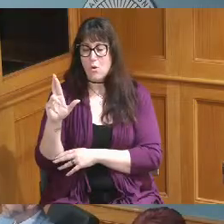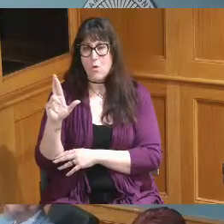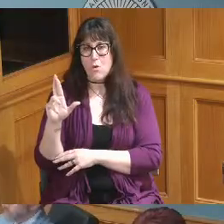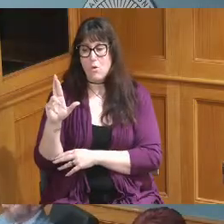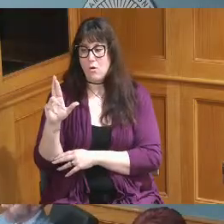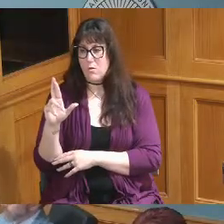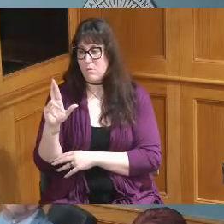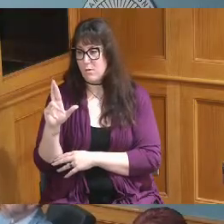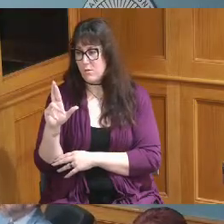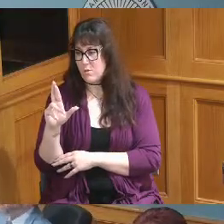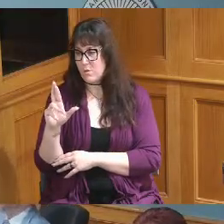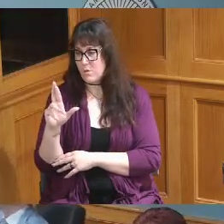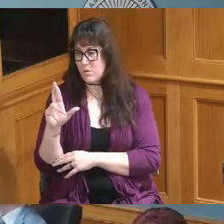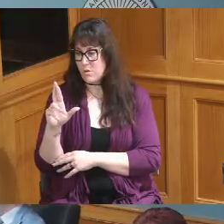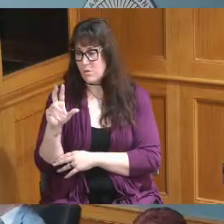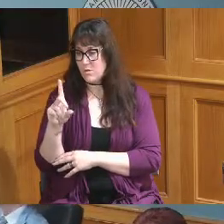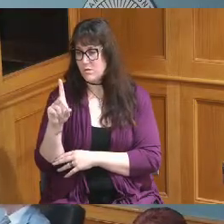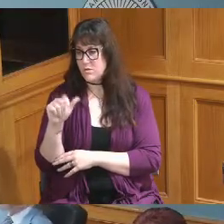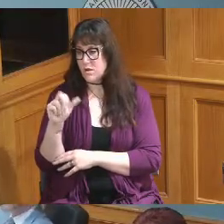Welcome.